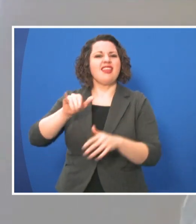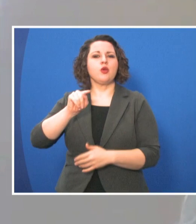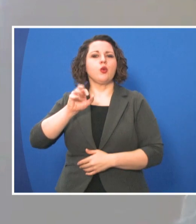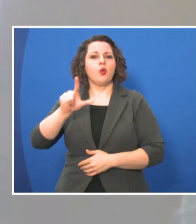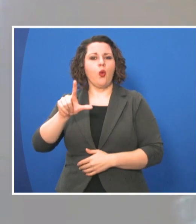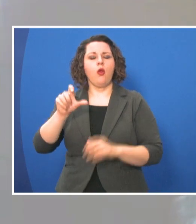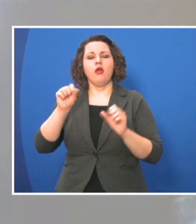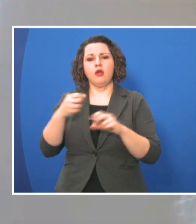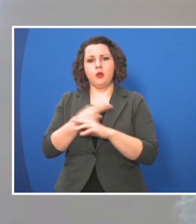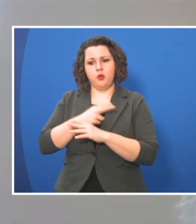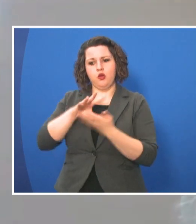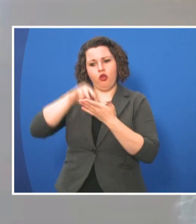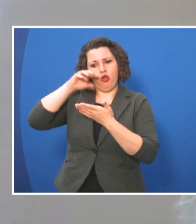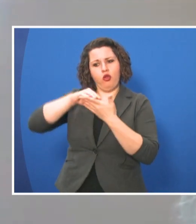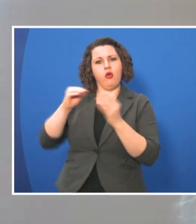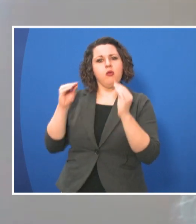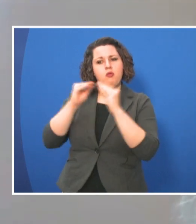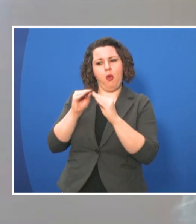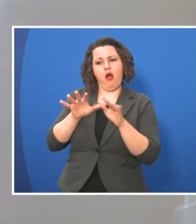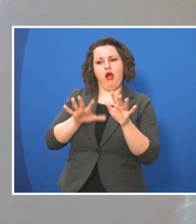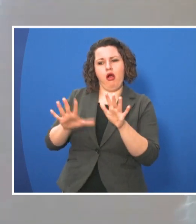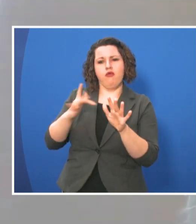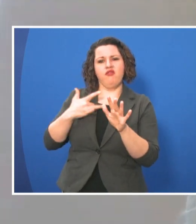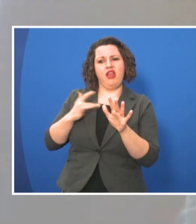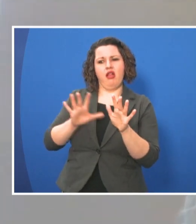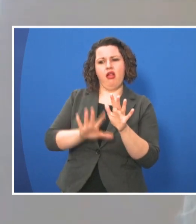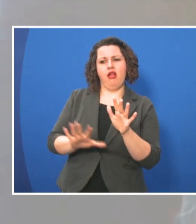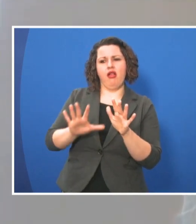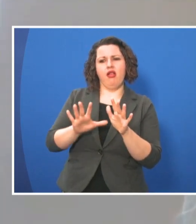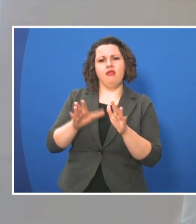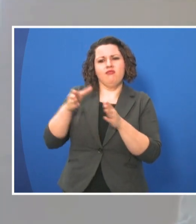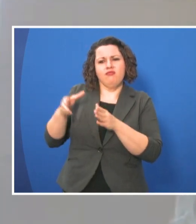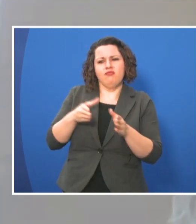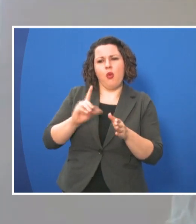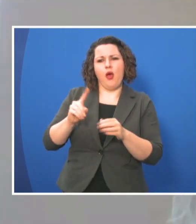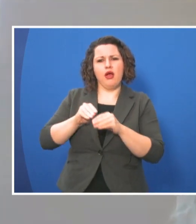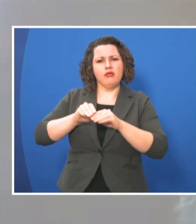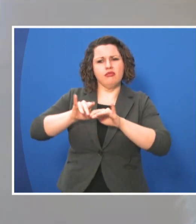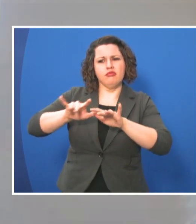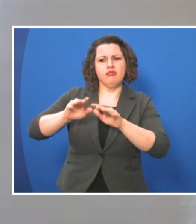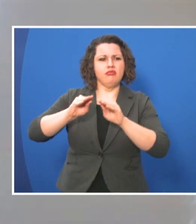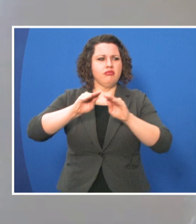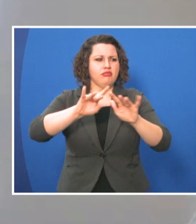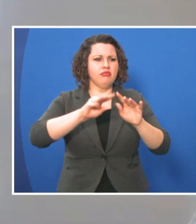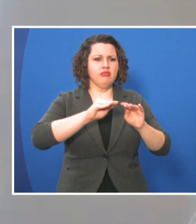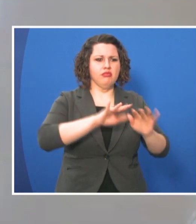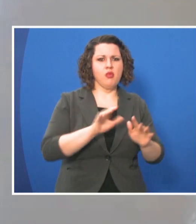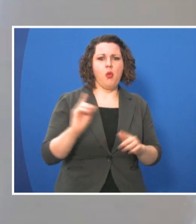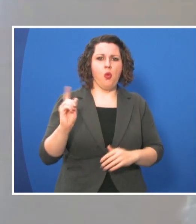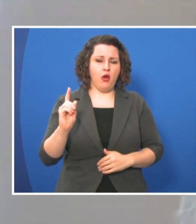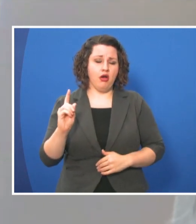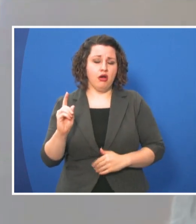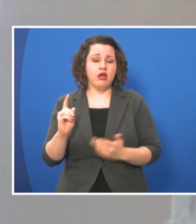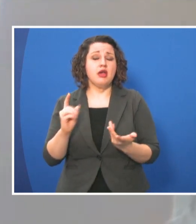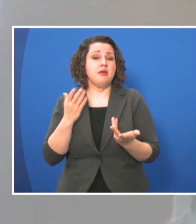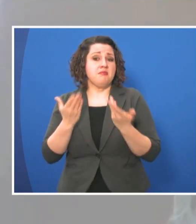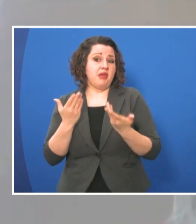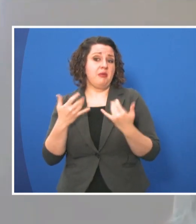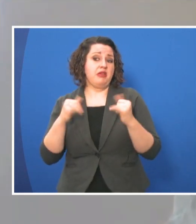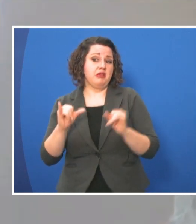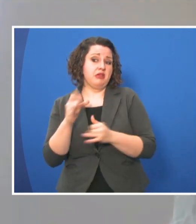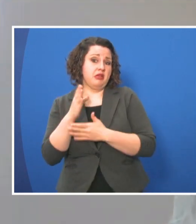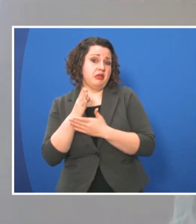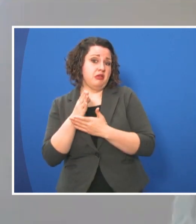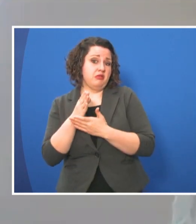we can use to get a sense of the patterns of where this virus may have been and where there may still be portions